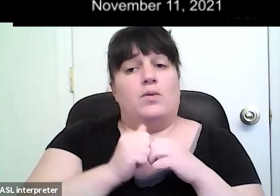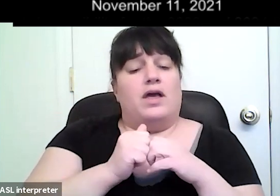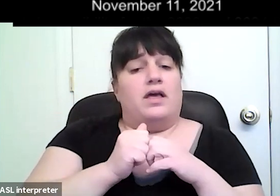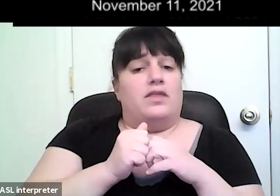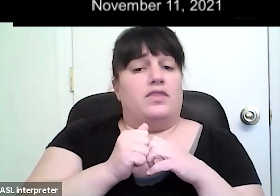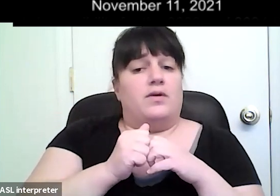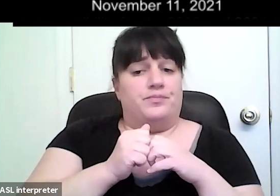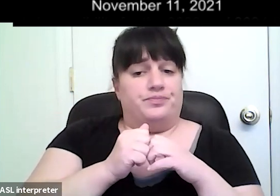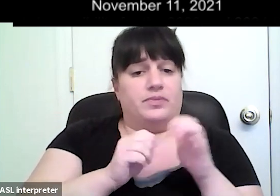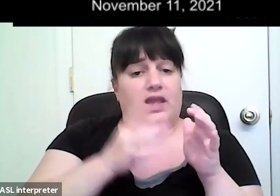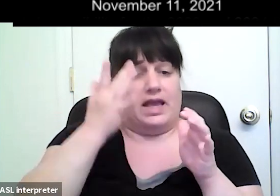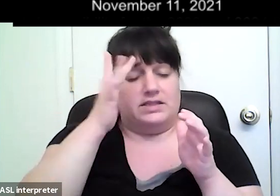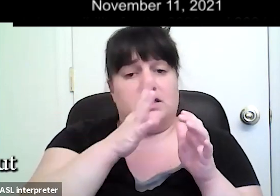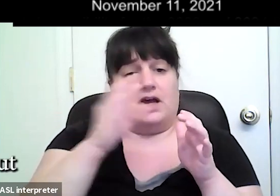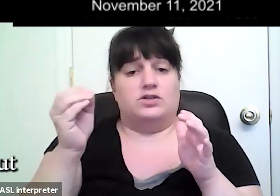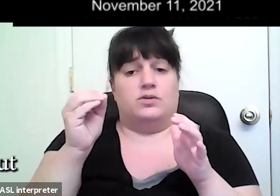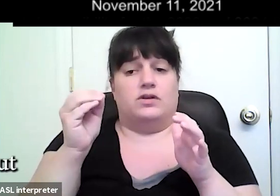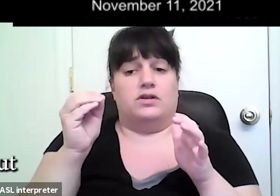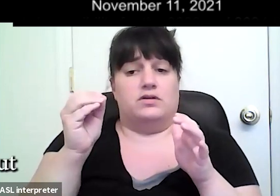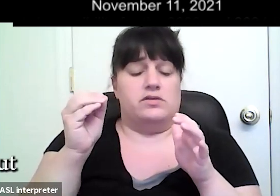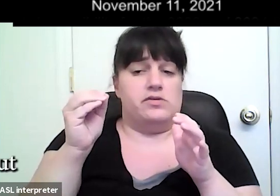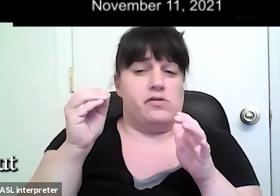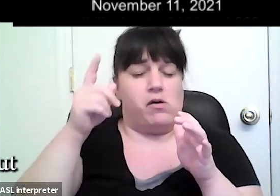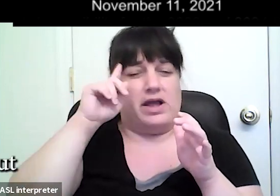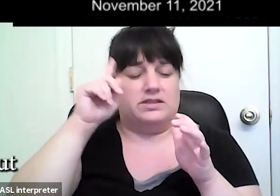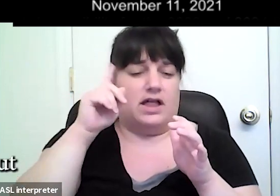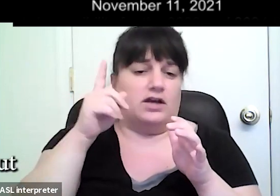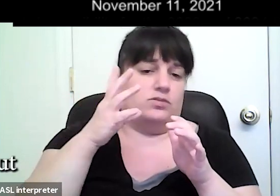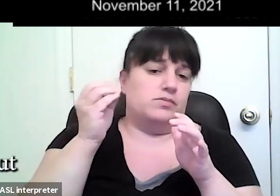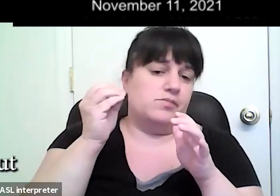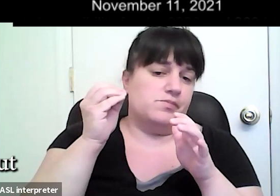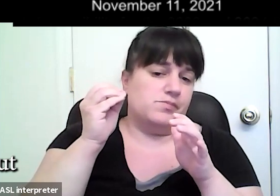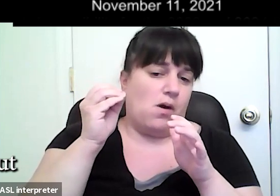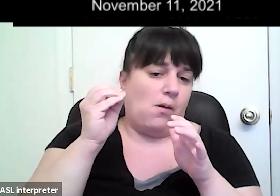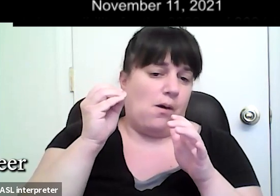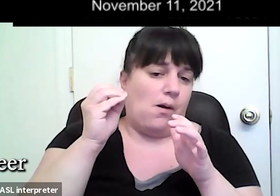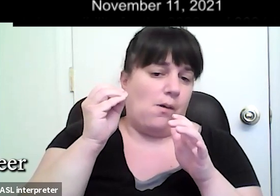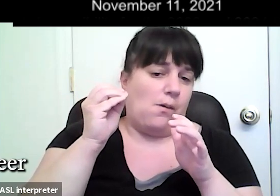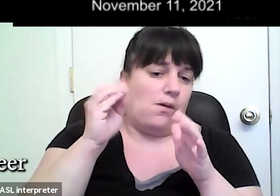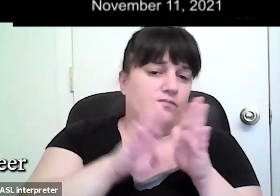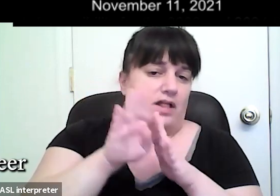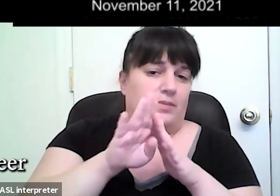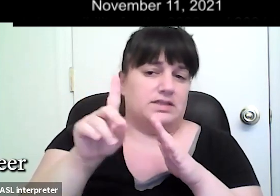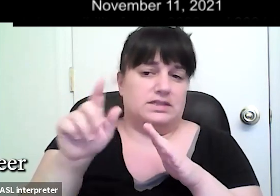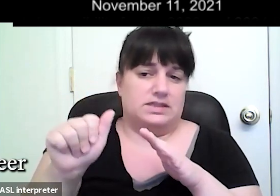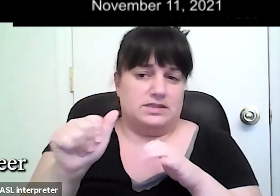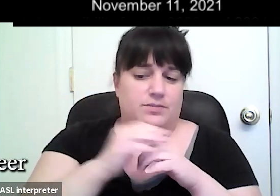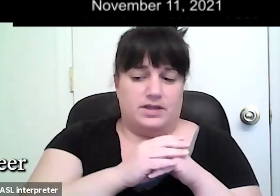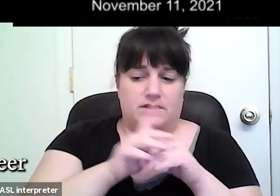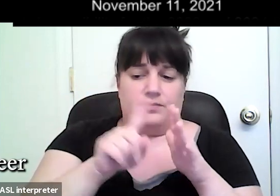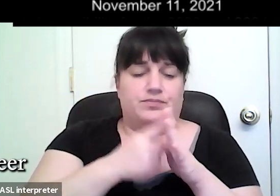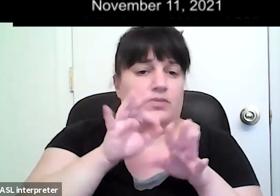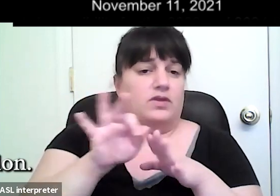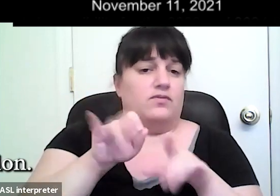and developmental disabilities. So it's kind of neat for me, just about me, like I started in the field as